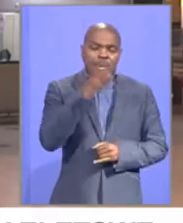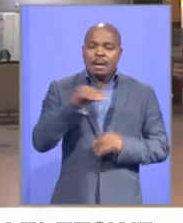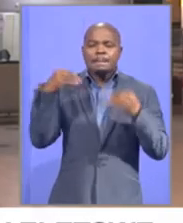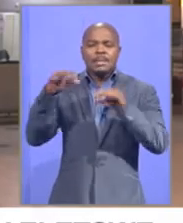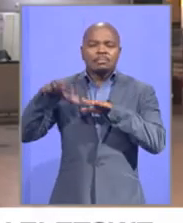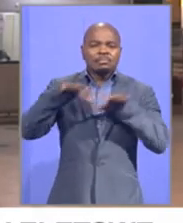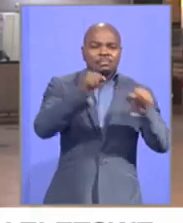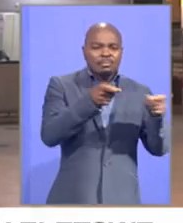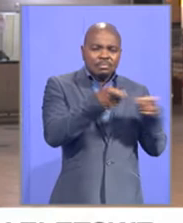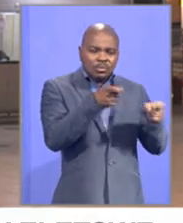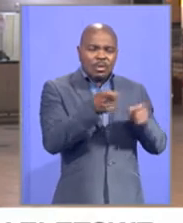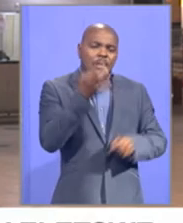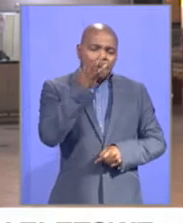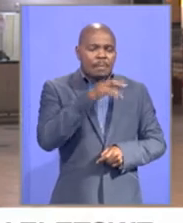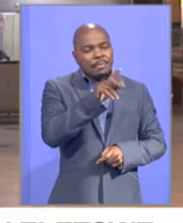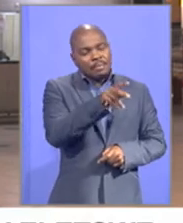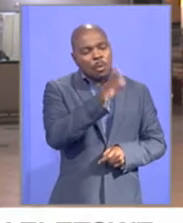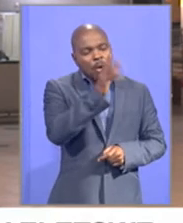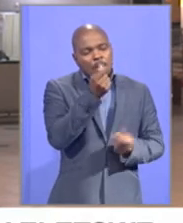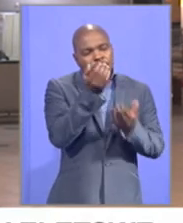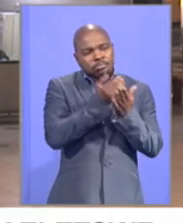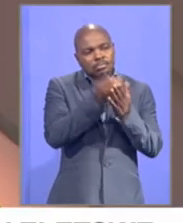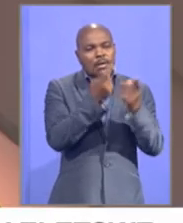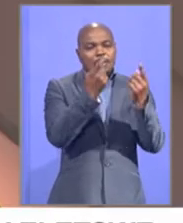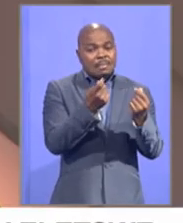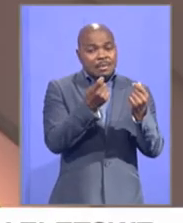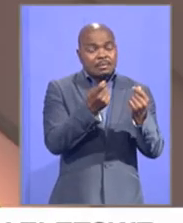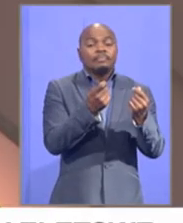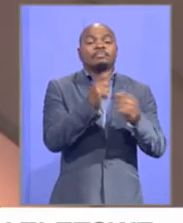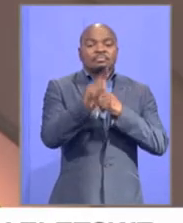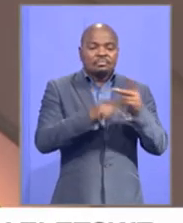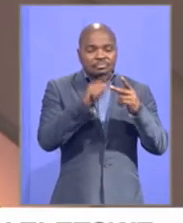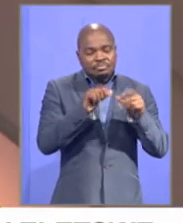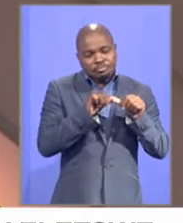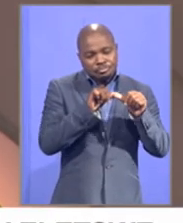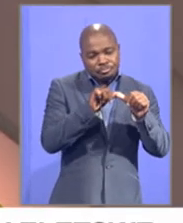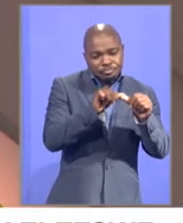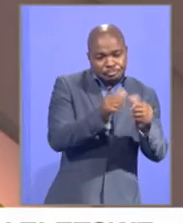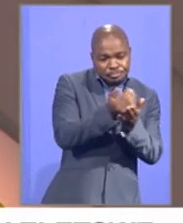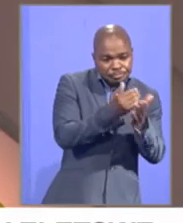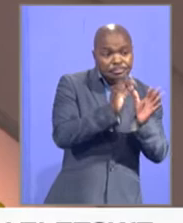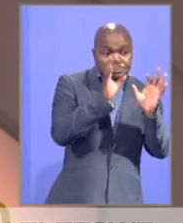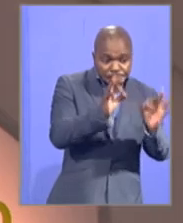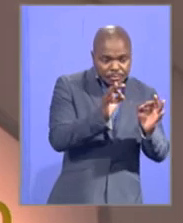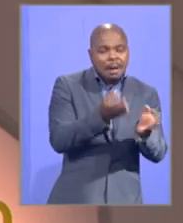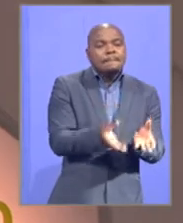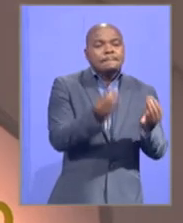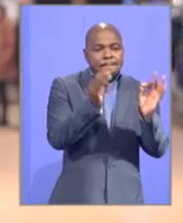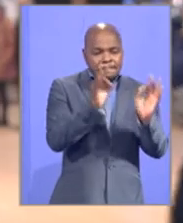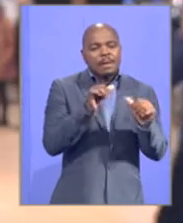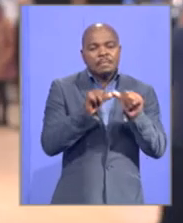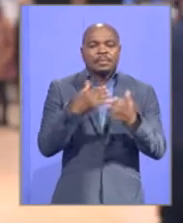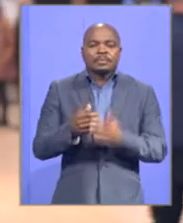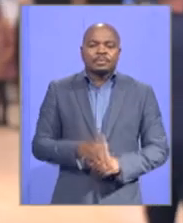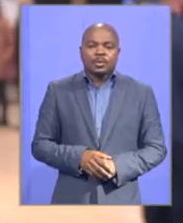dikgwebo ba gakolotse gore thulaganyo ya go kokwana matlole a tlhokegang e tsweletse mme ba dumela fa ba tla kgona go bona matlole ao.